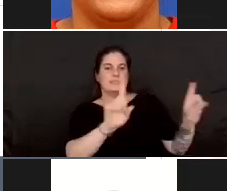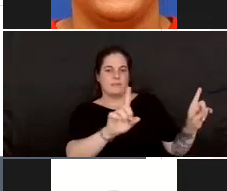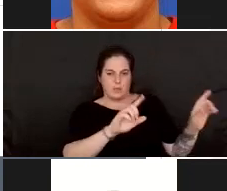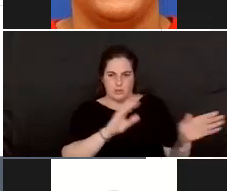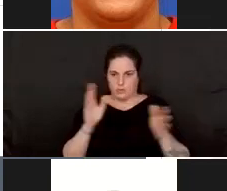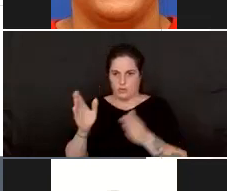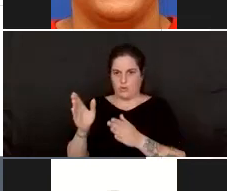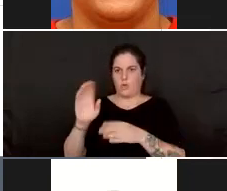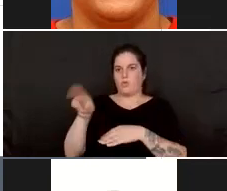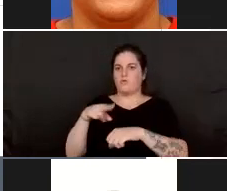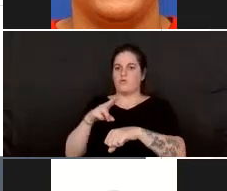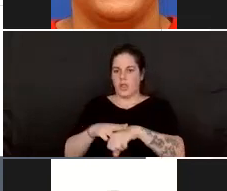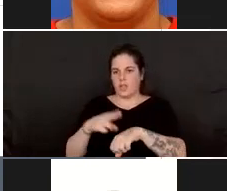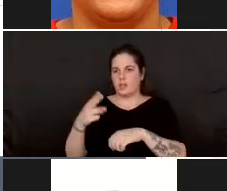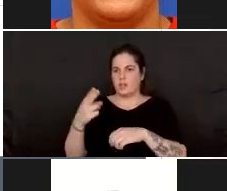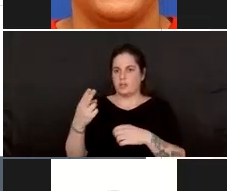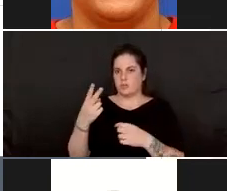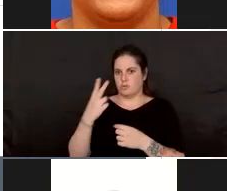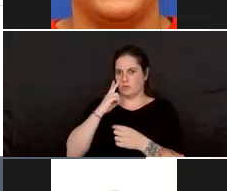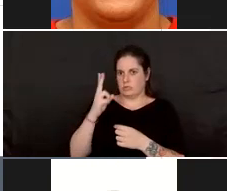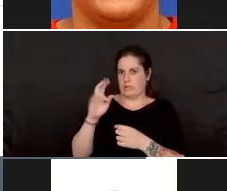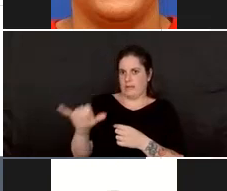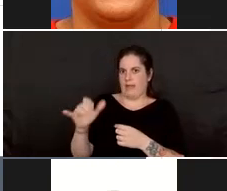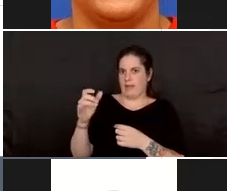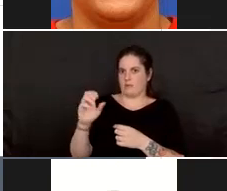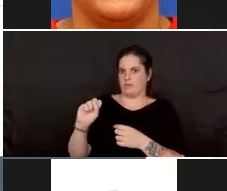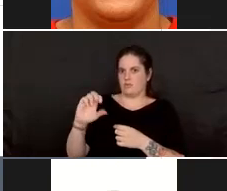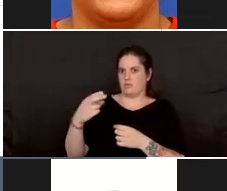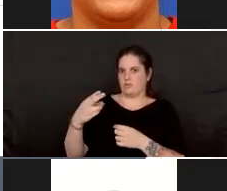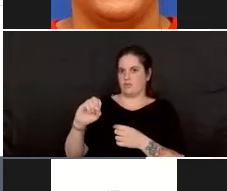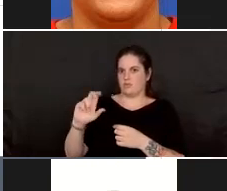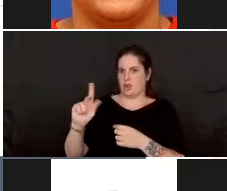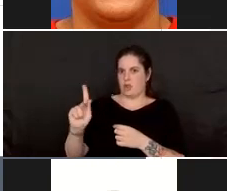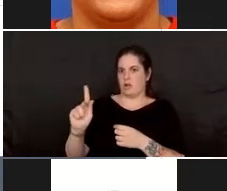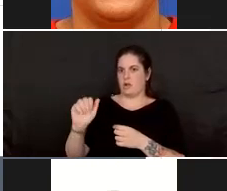peel back all the covering and look at it, is an extremely thick spring.